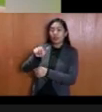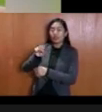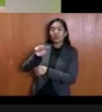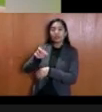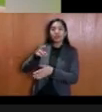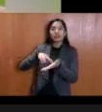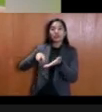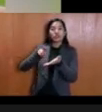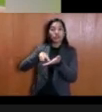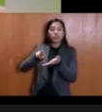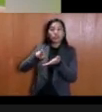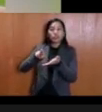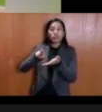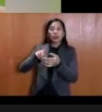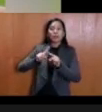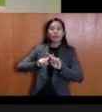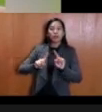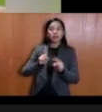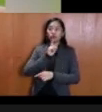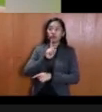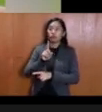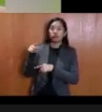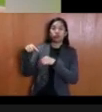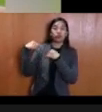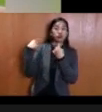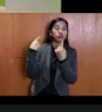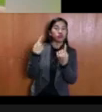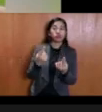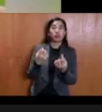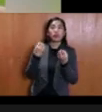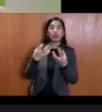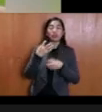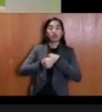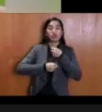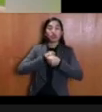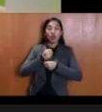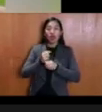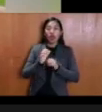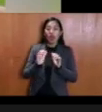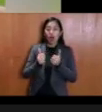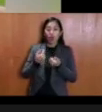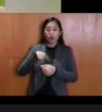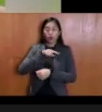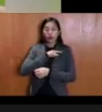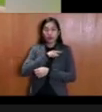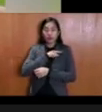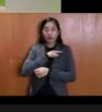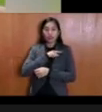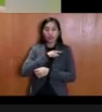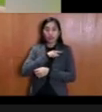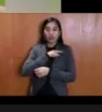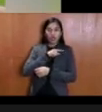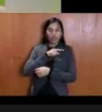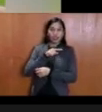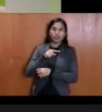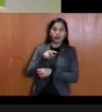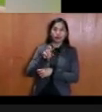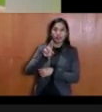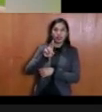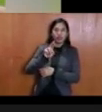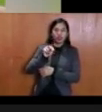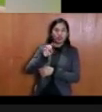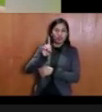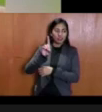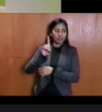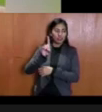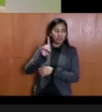The reality is, over the last three decades, public spending on R&D has plateaued,